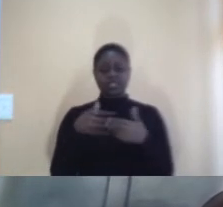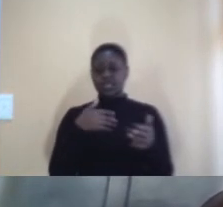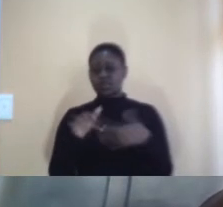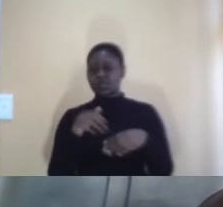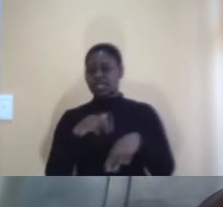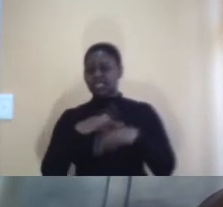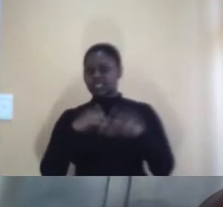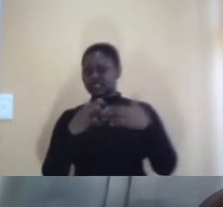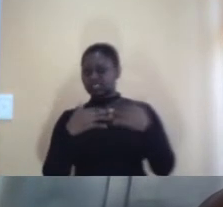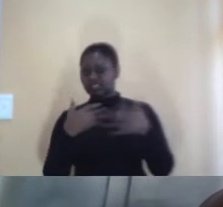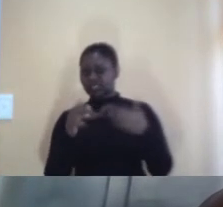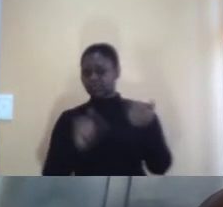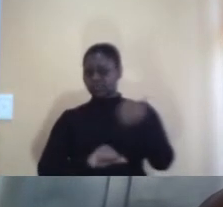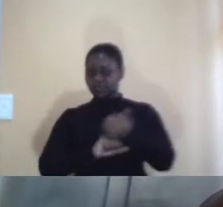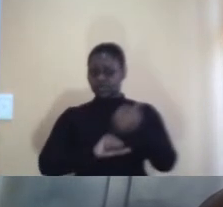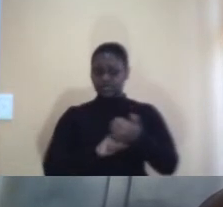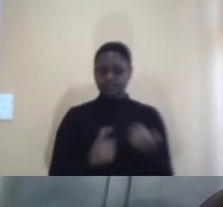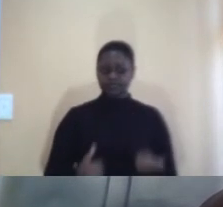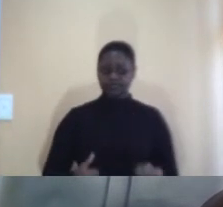supported,